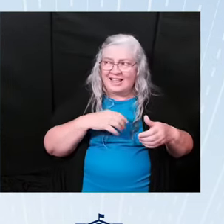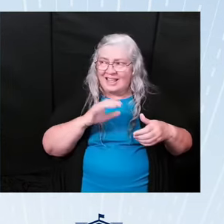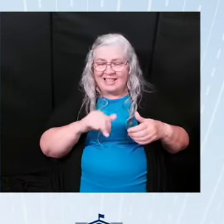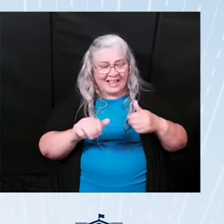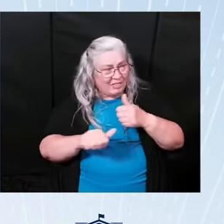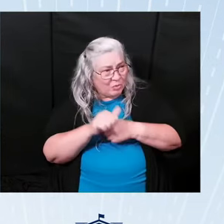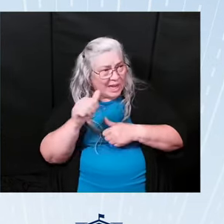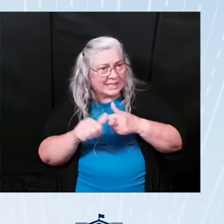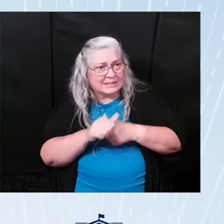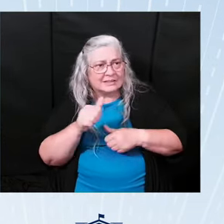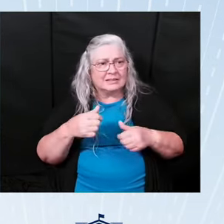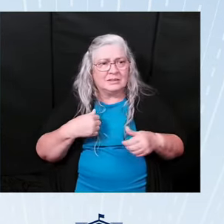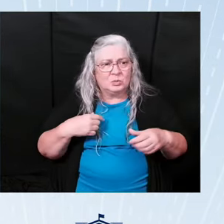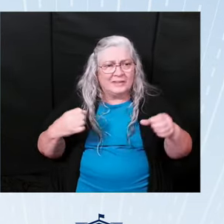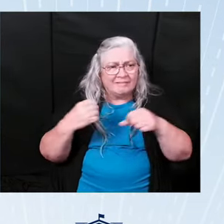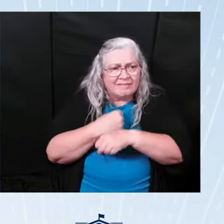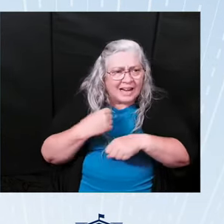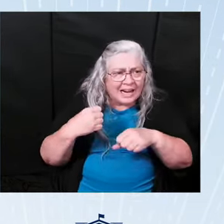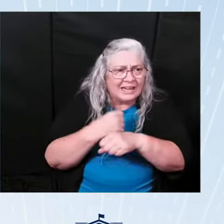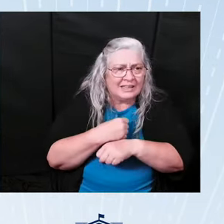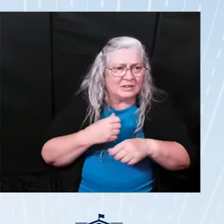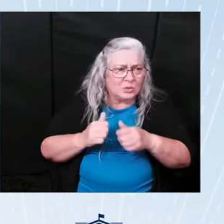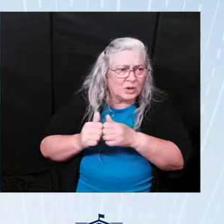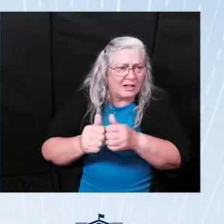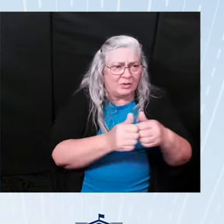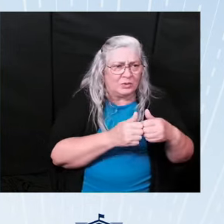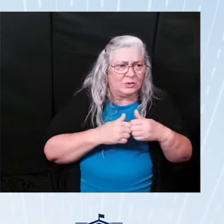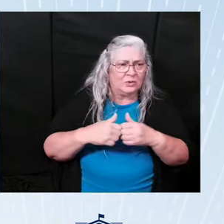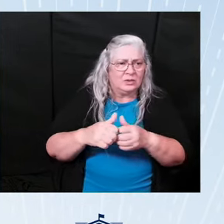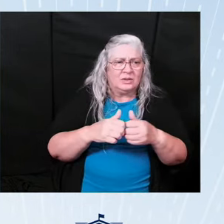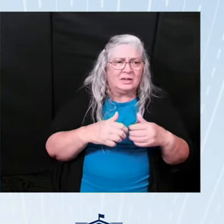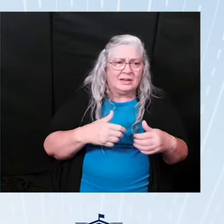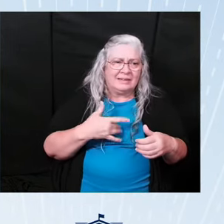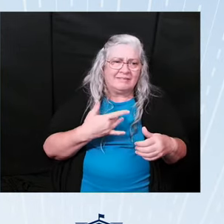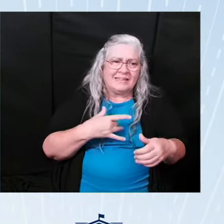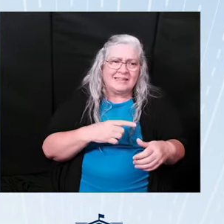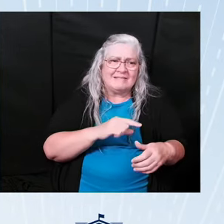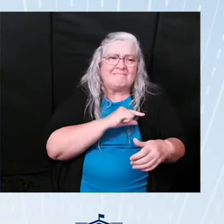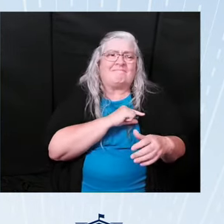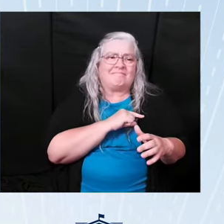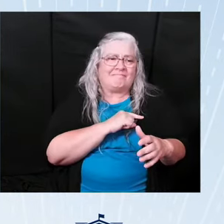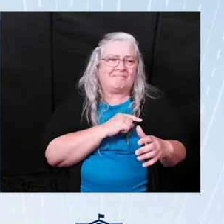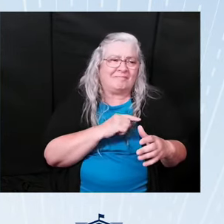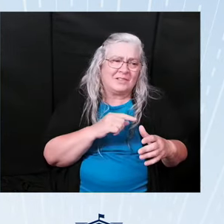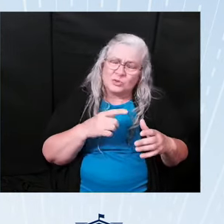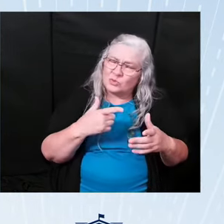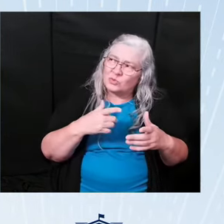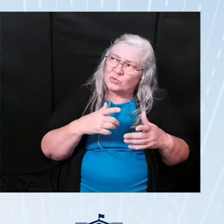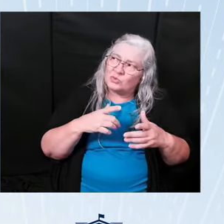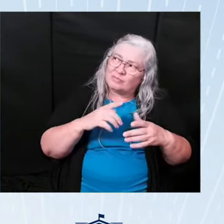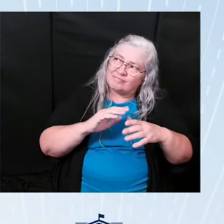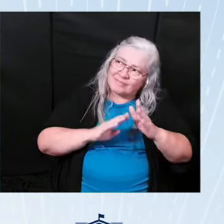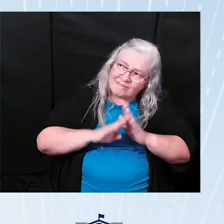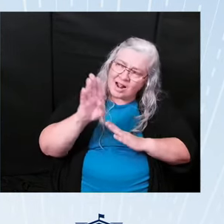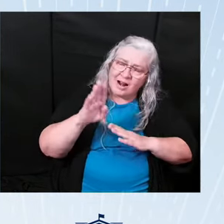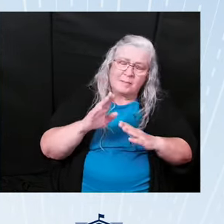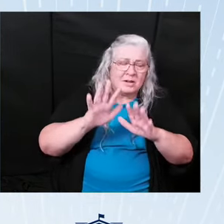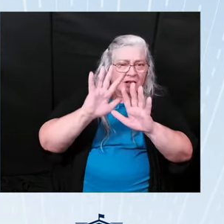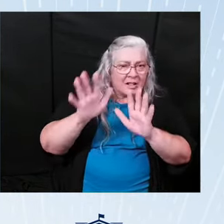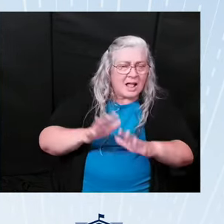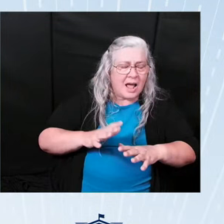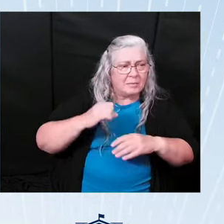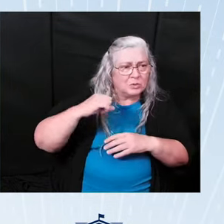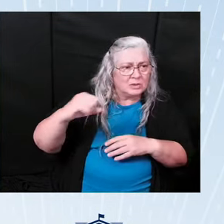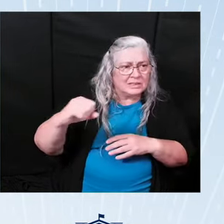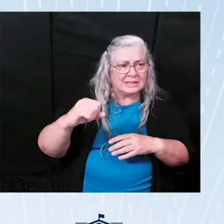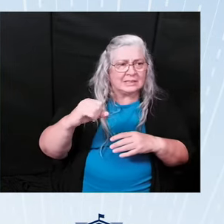first time in American history, and to host this first White House summit on climate resilience. And to make sure that our historic